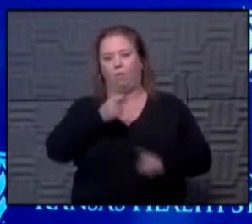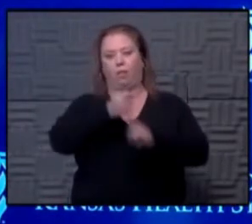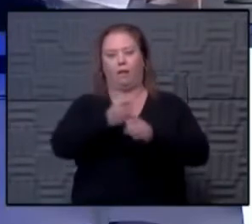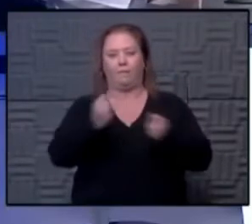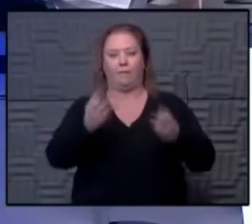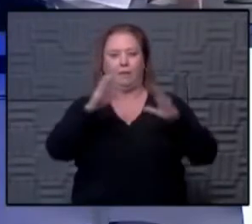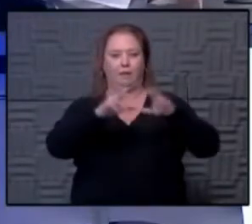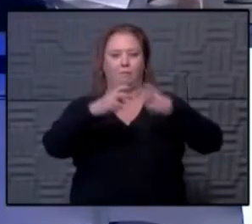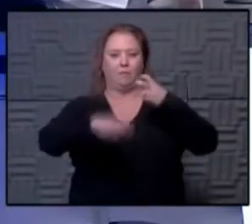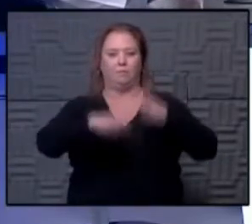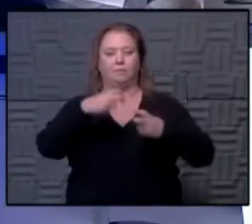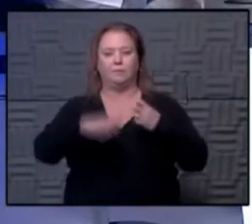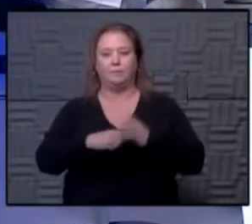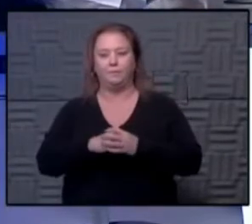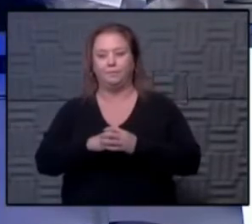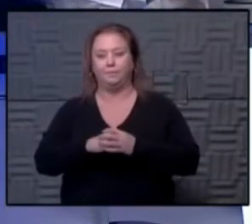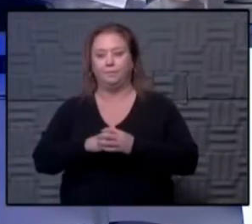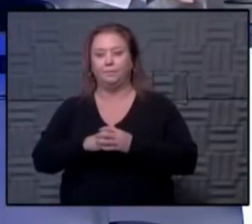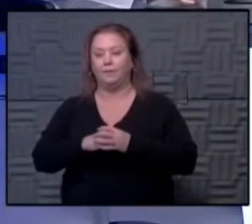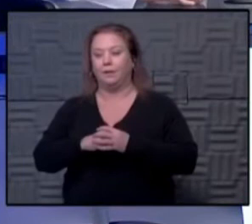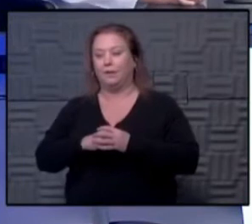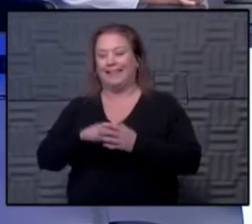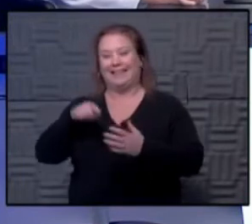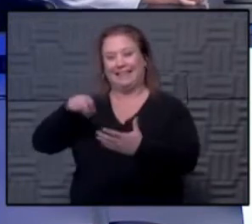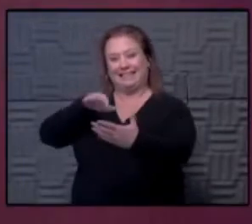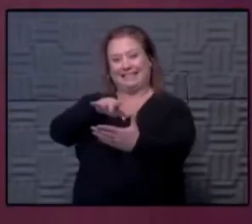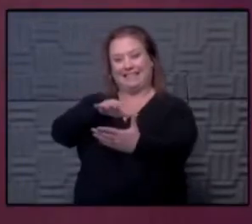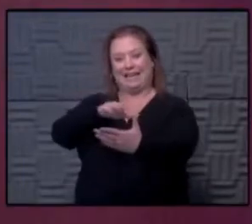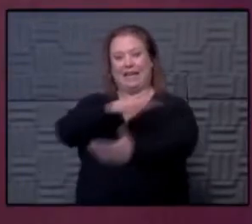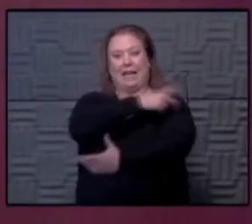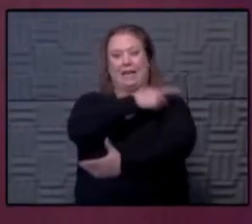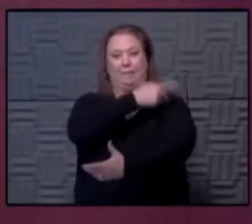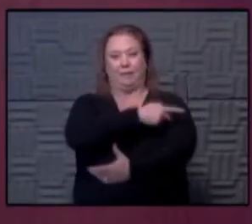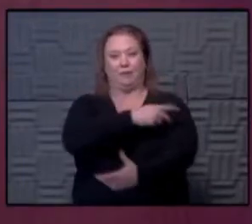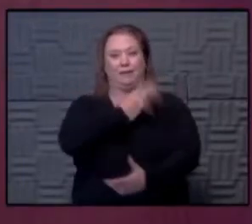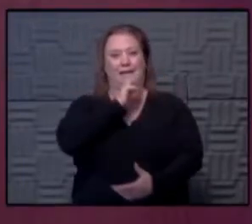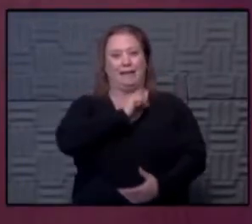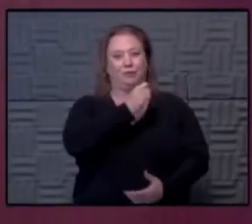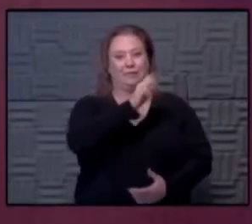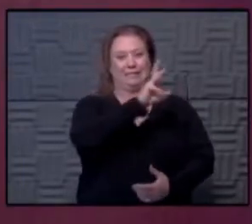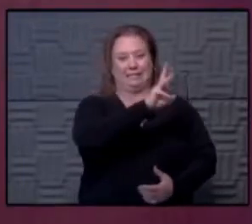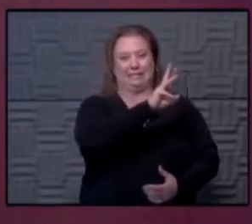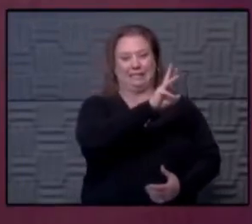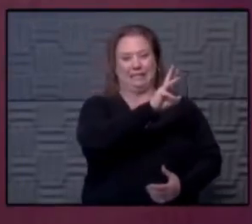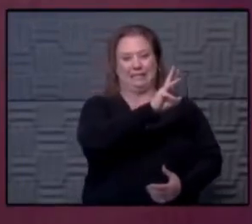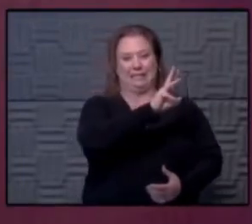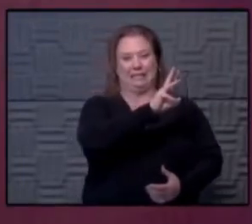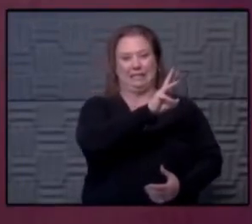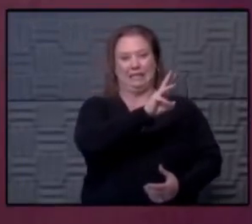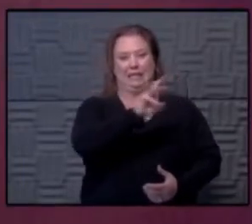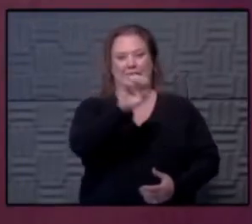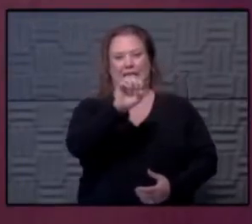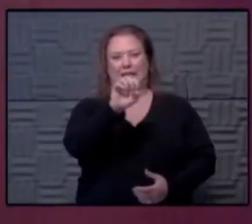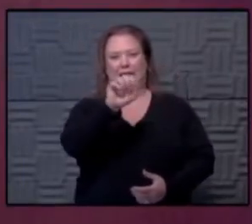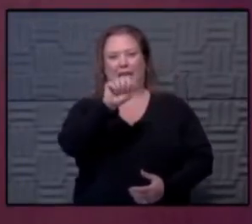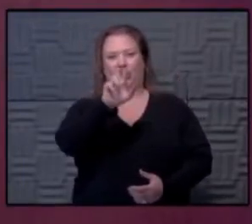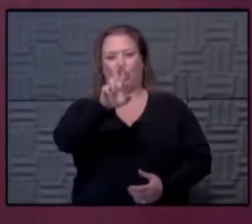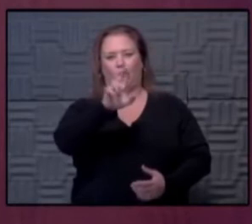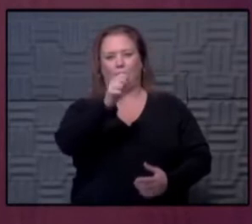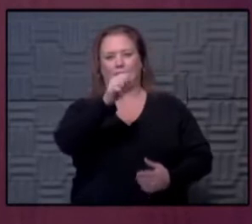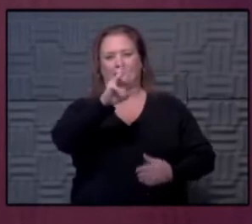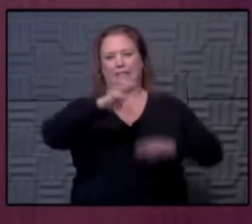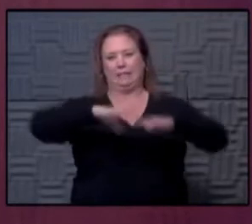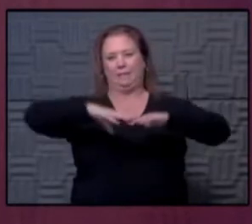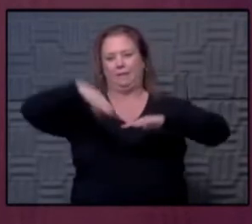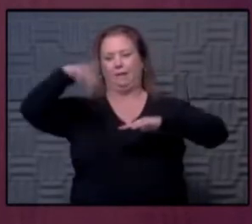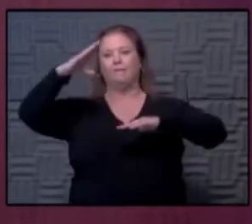because I suspect somebody will have the question, this study included patients down to the age of 16, and I think the emergency use authorization will be 16 and